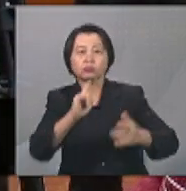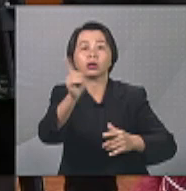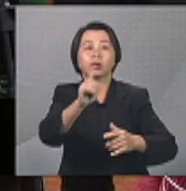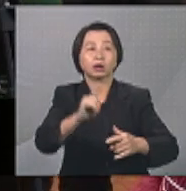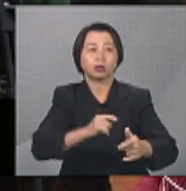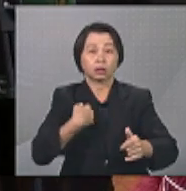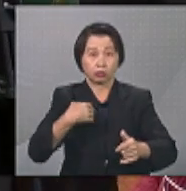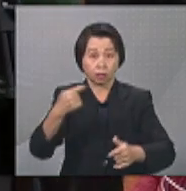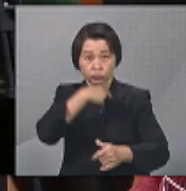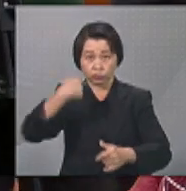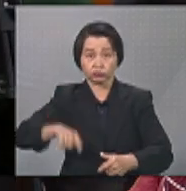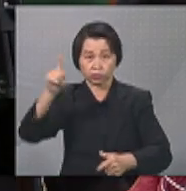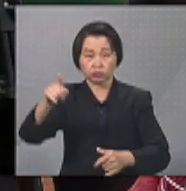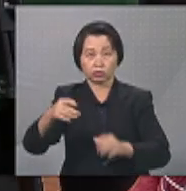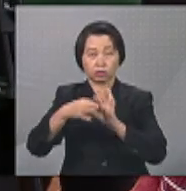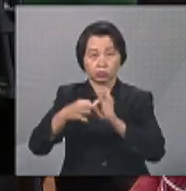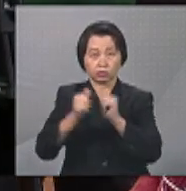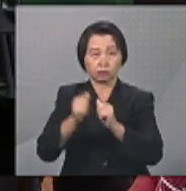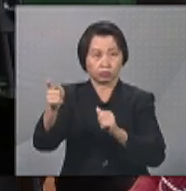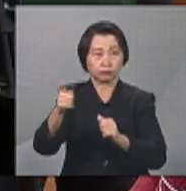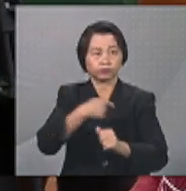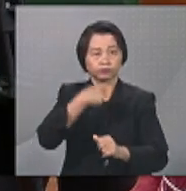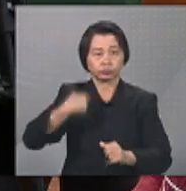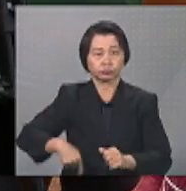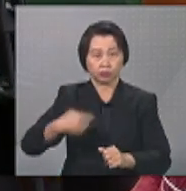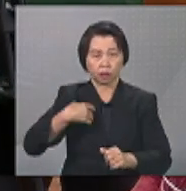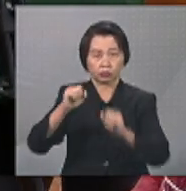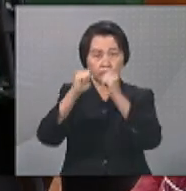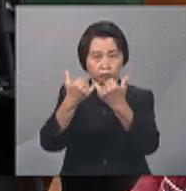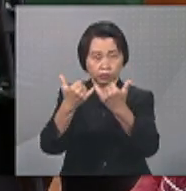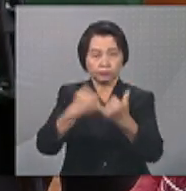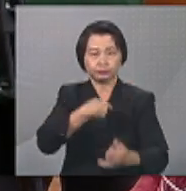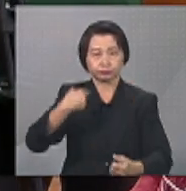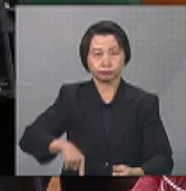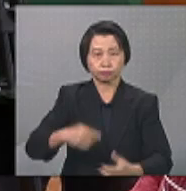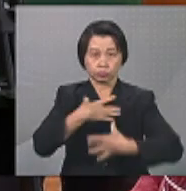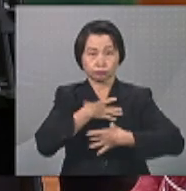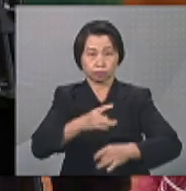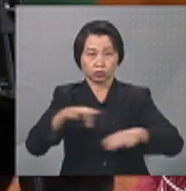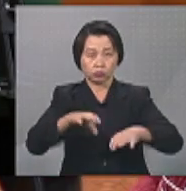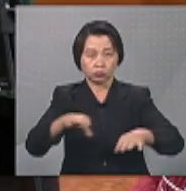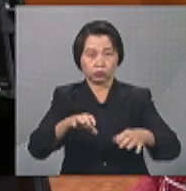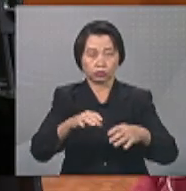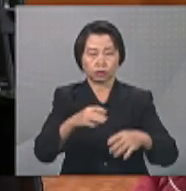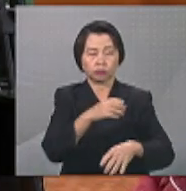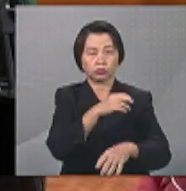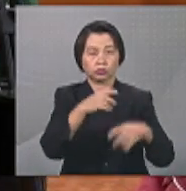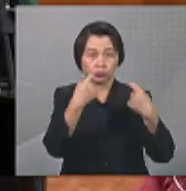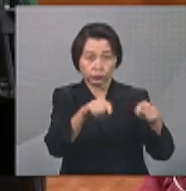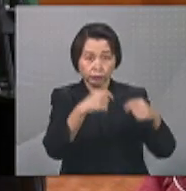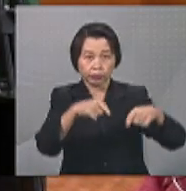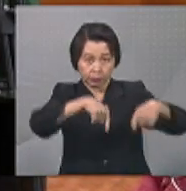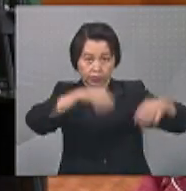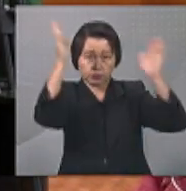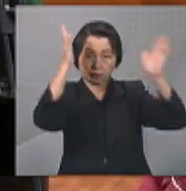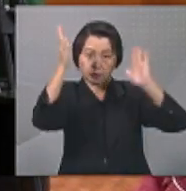of the countries that we're working with, and whether or not there is a company in China that's interested in doing clinical trials here in Malaysia?